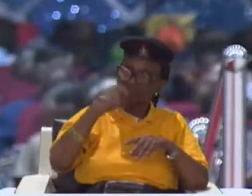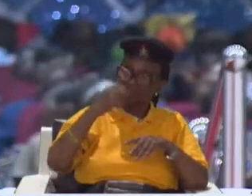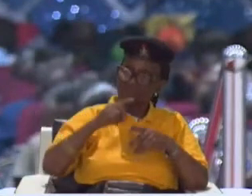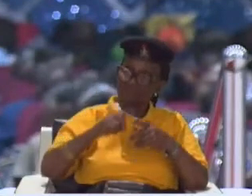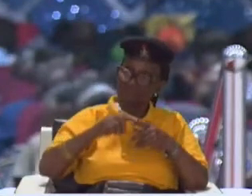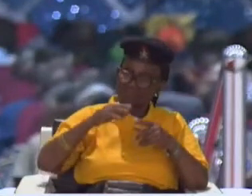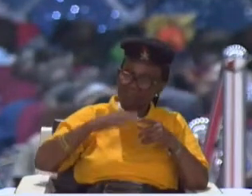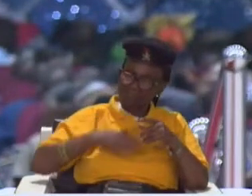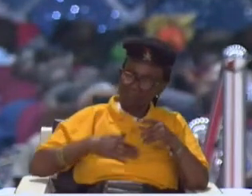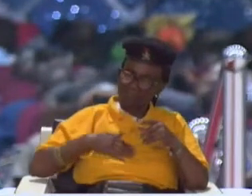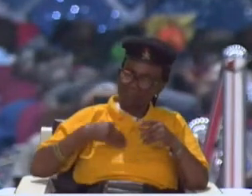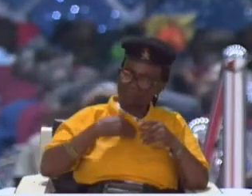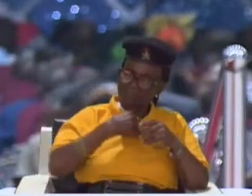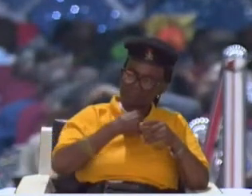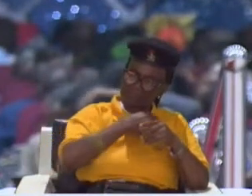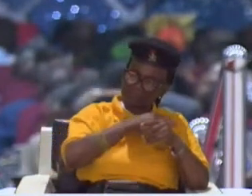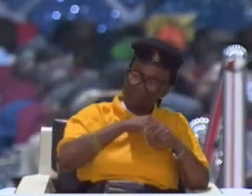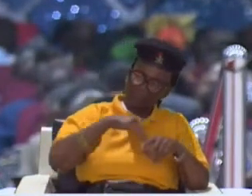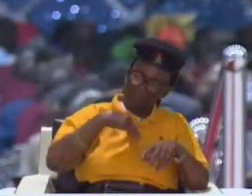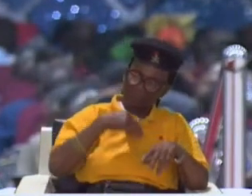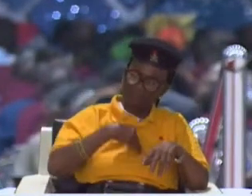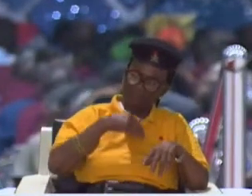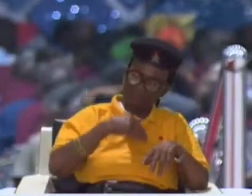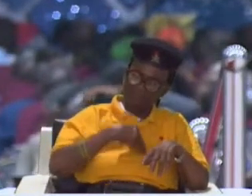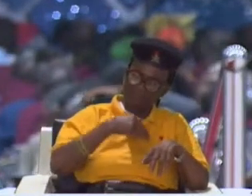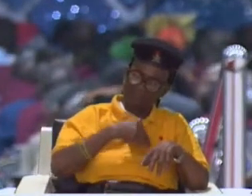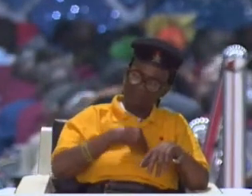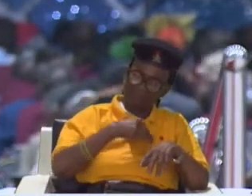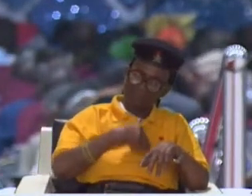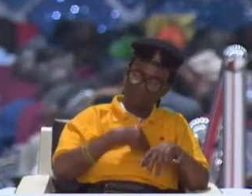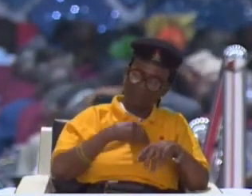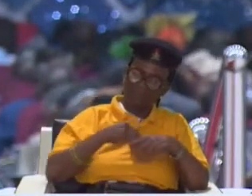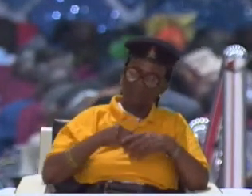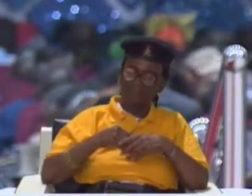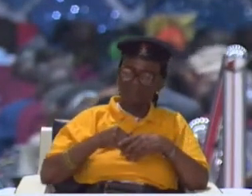soul. Eba okan mi soro.